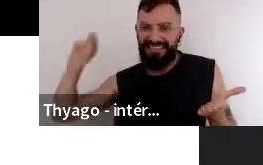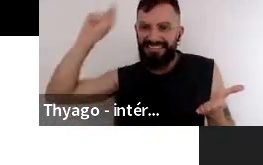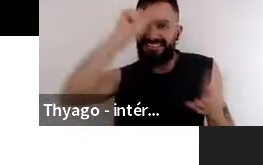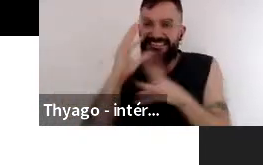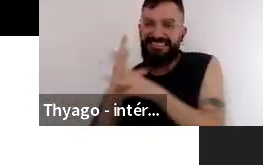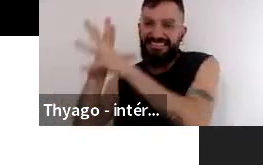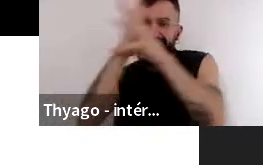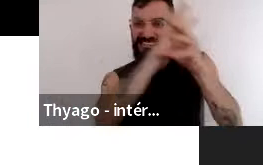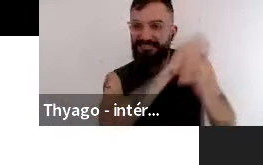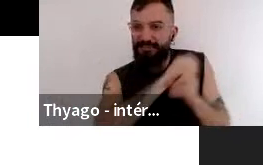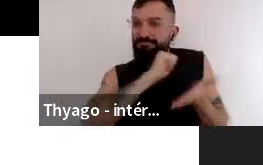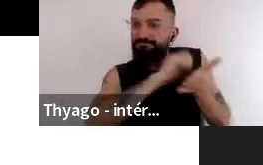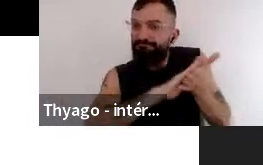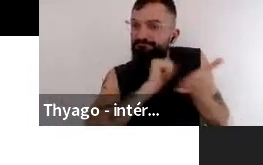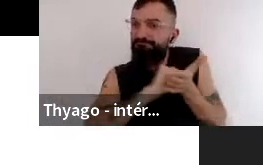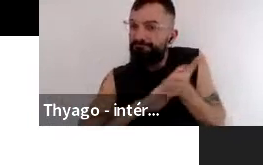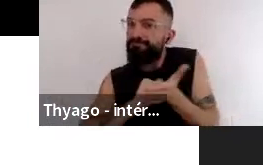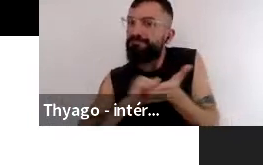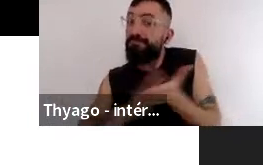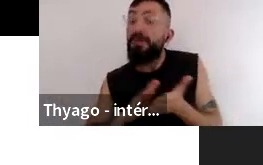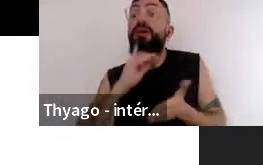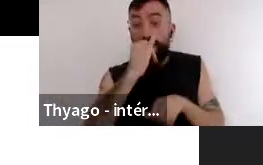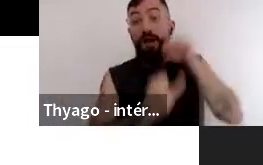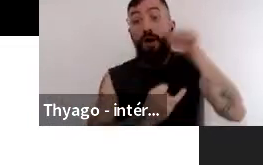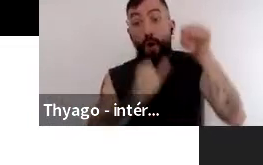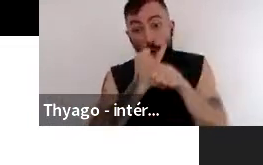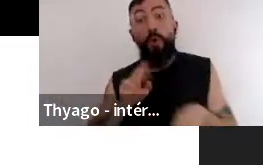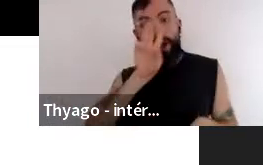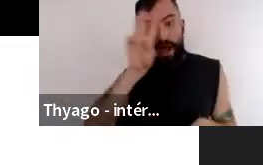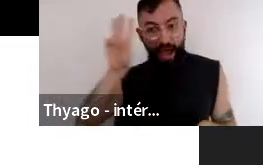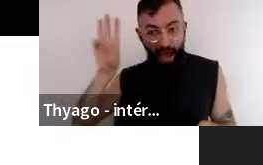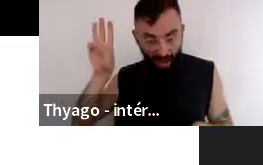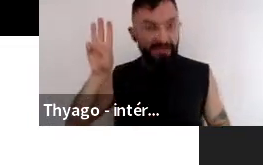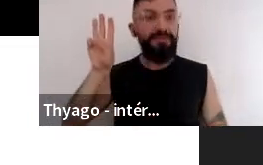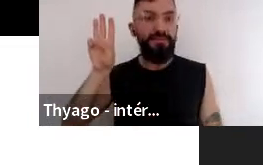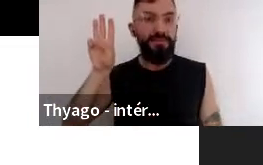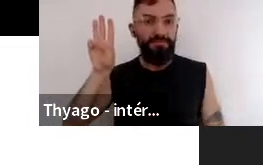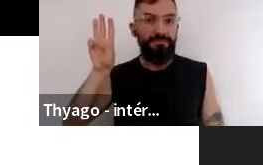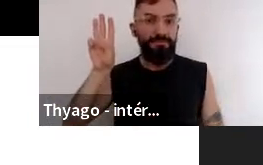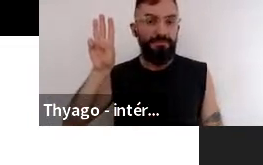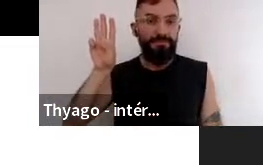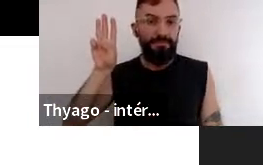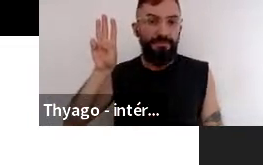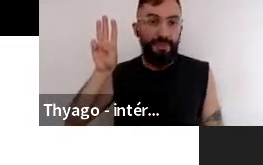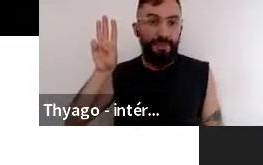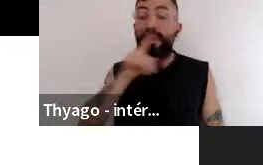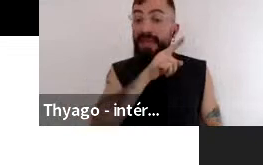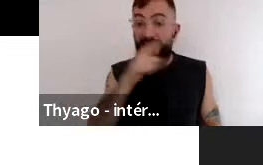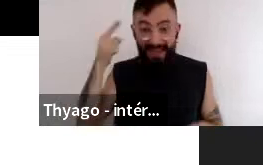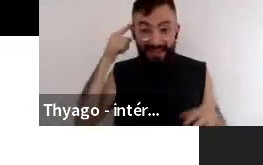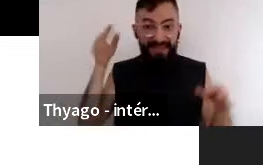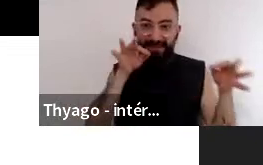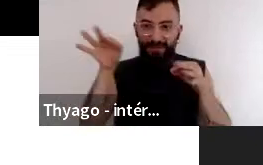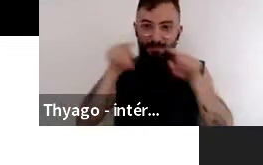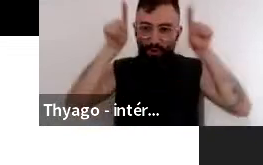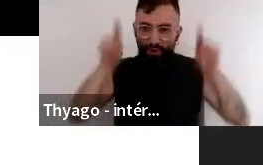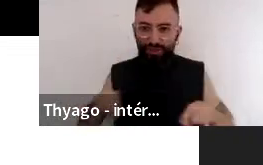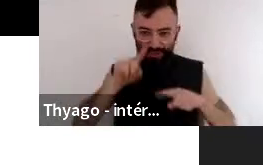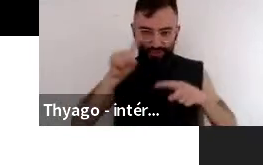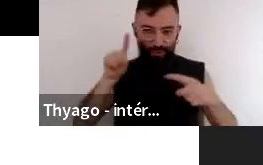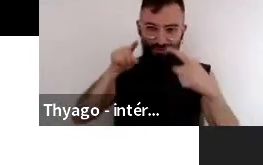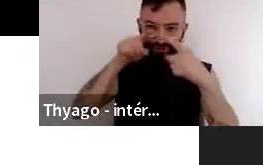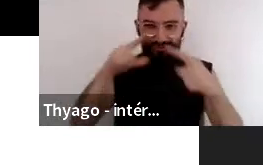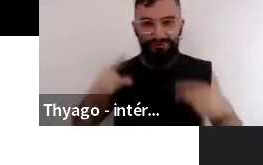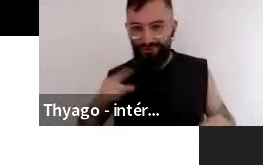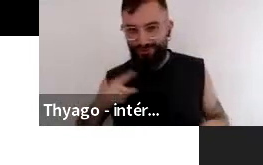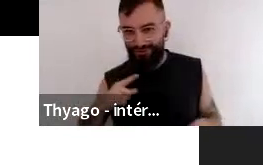be online. And the goals of his project, as you can see here,